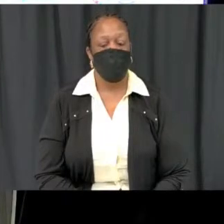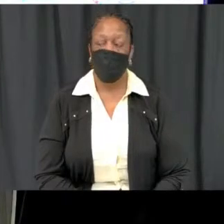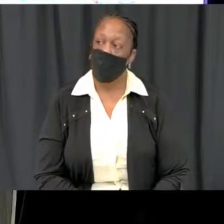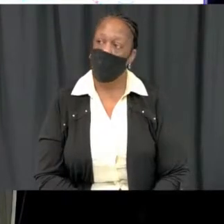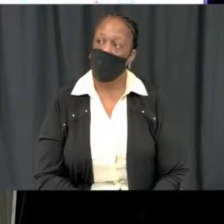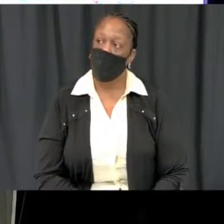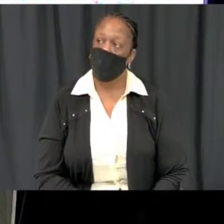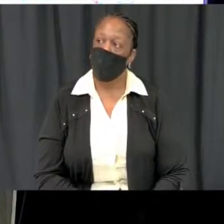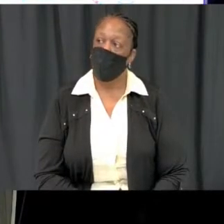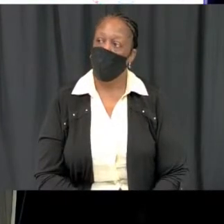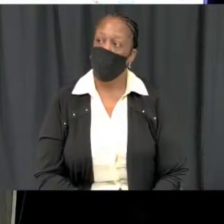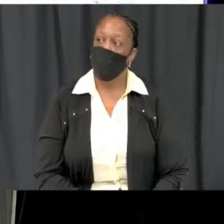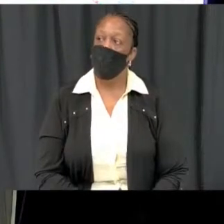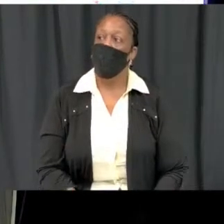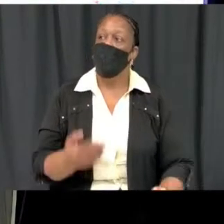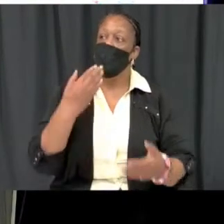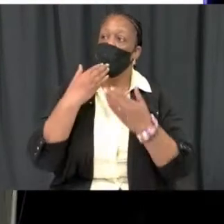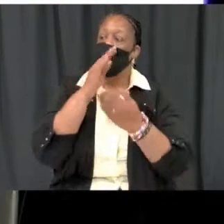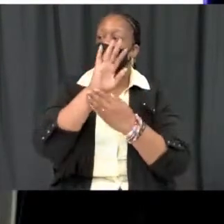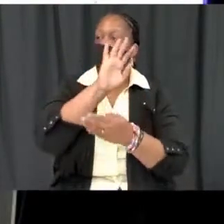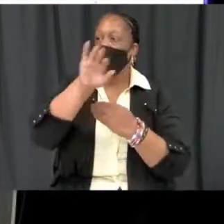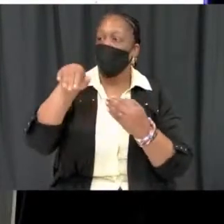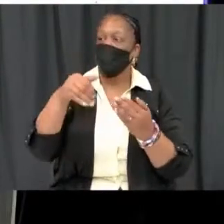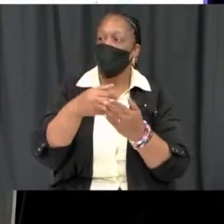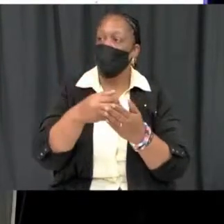Mr. Williams, thank you, and good afternoon to everyone